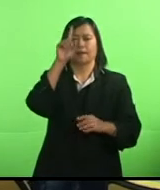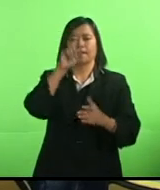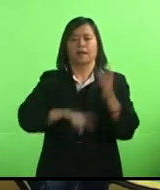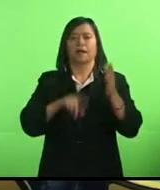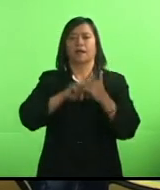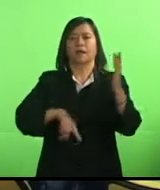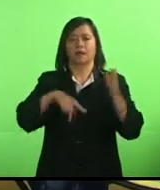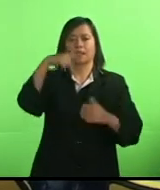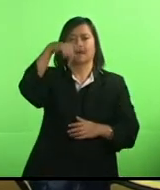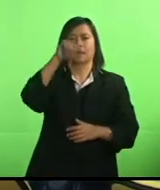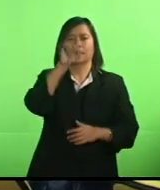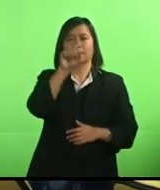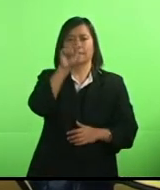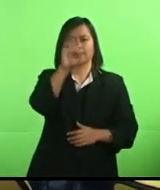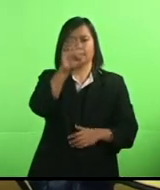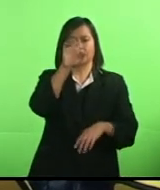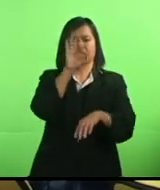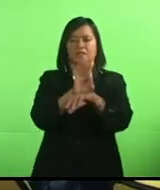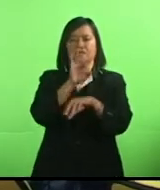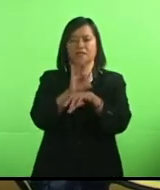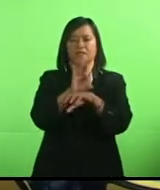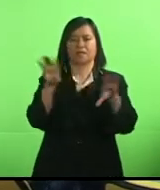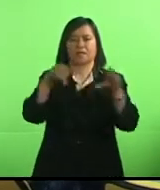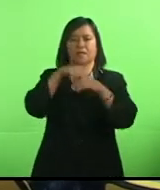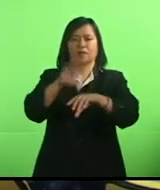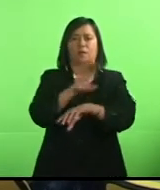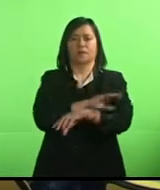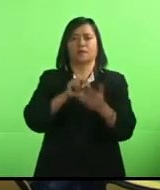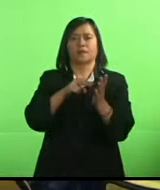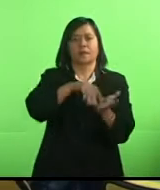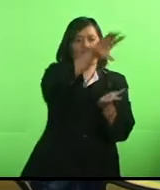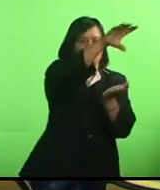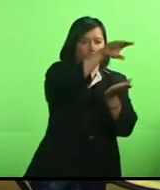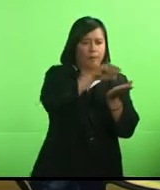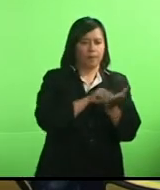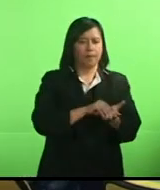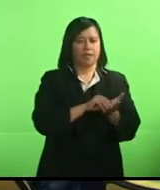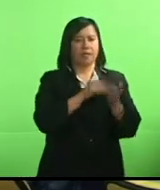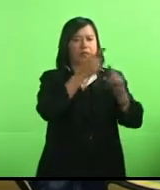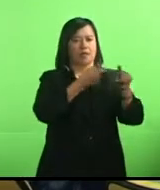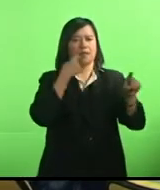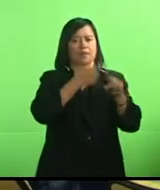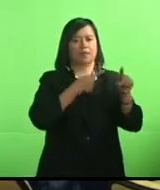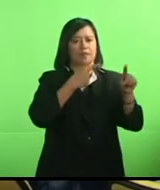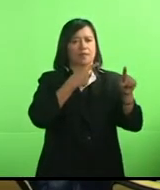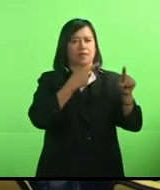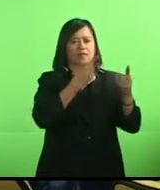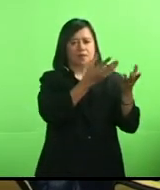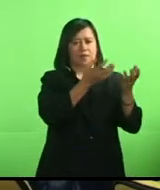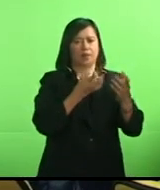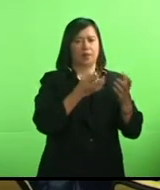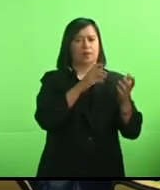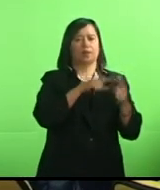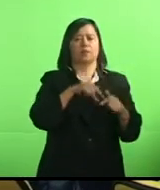What is space? What is space function? What does it do? Copy the format from a selected object and apply to